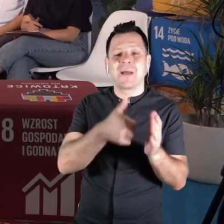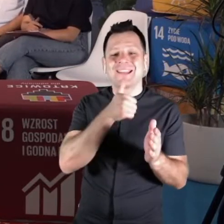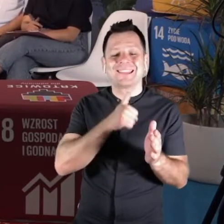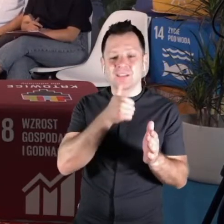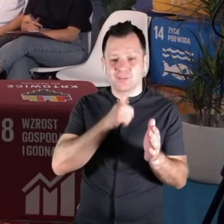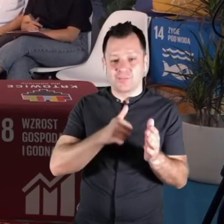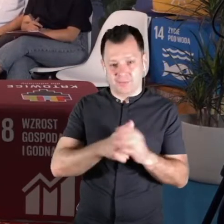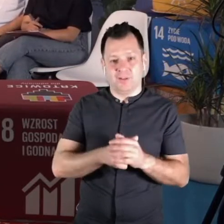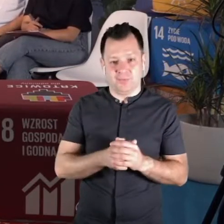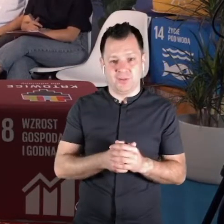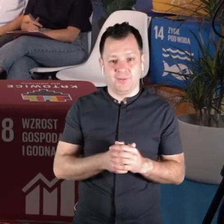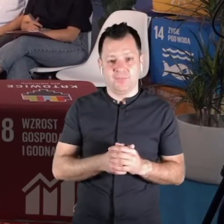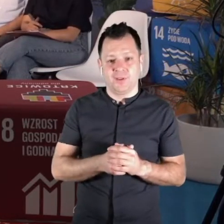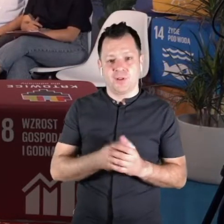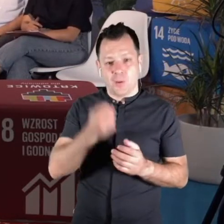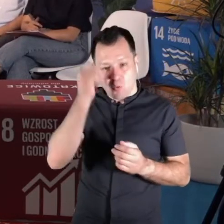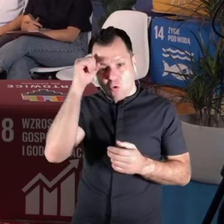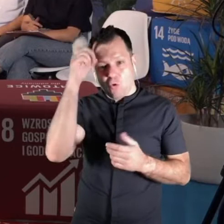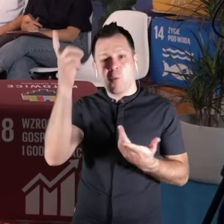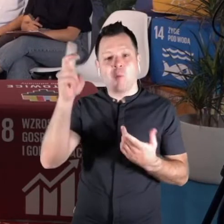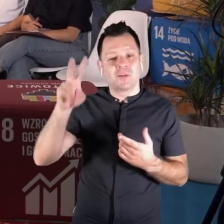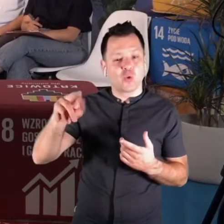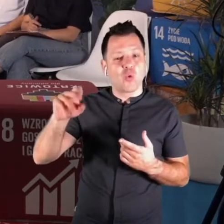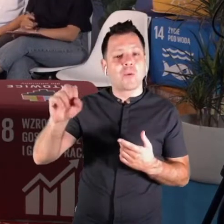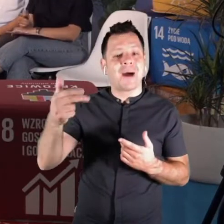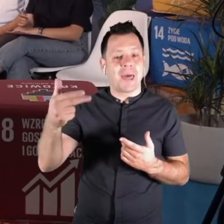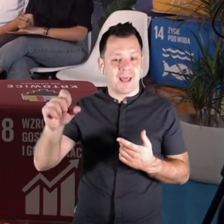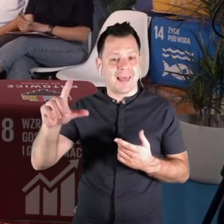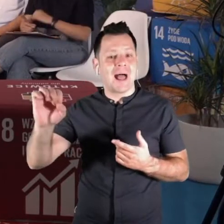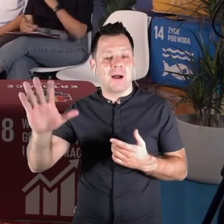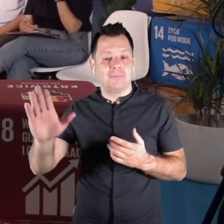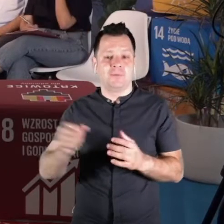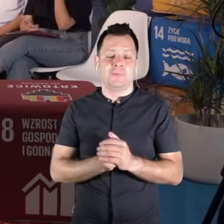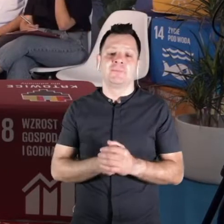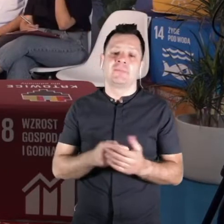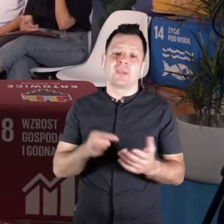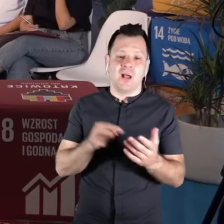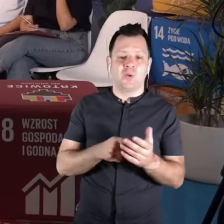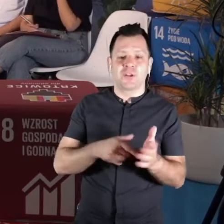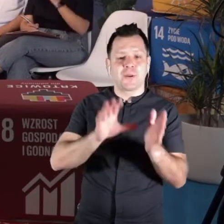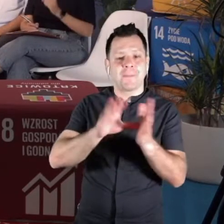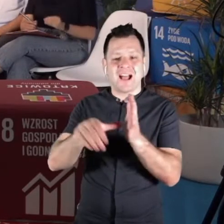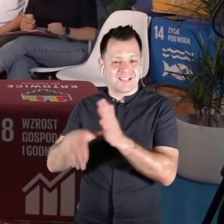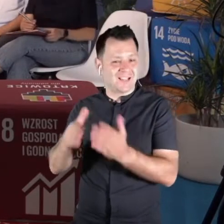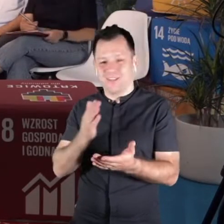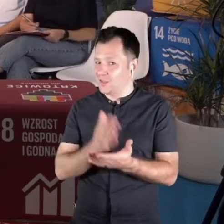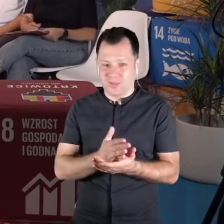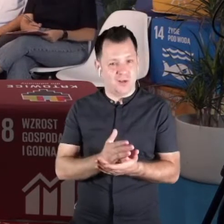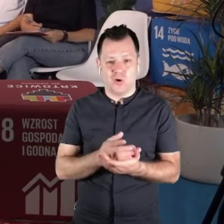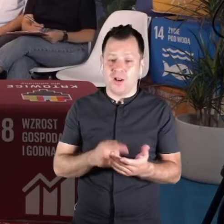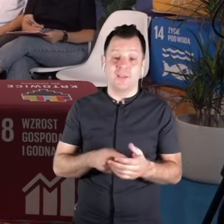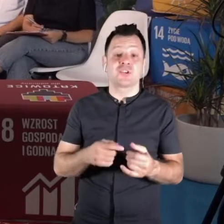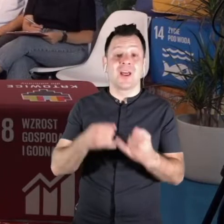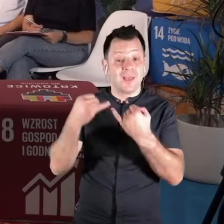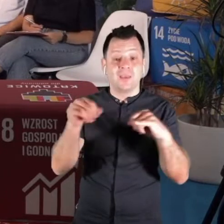citizens, but generally for all of the cities of Poland to have the inspiration, but also knowledge. So the open source and the code